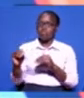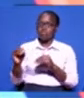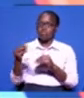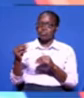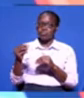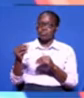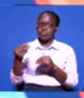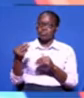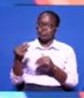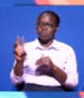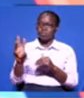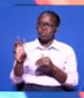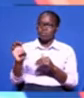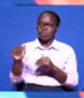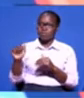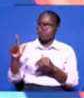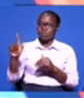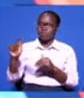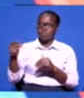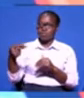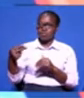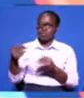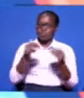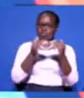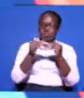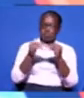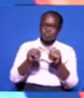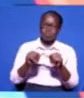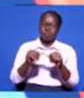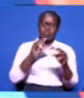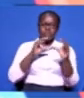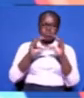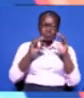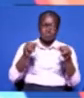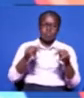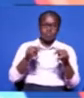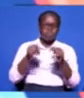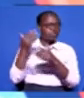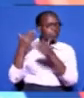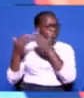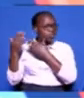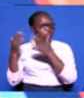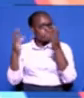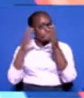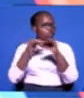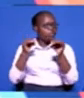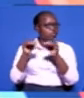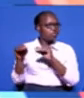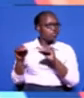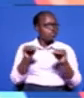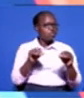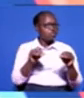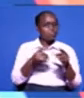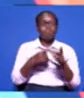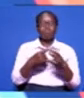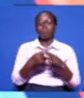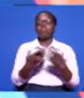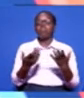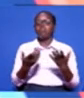that maybe to continue with this conversation and the legacy that the president has laid, we should be thinking